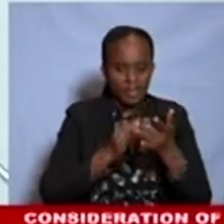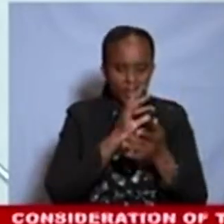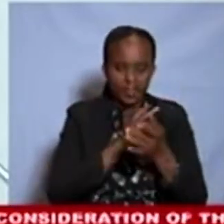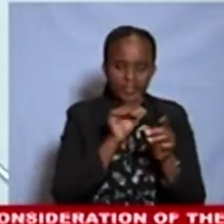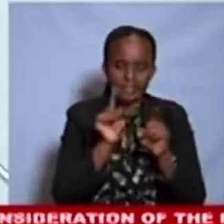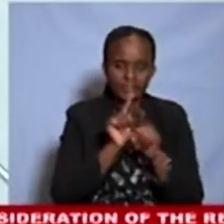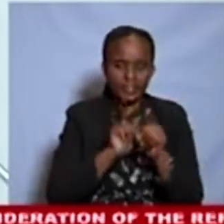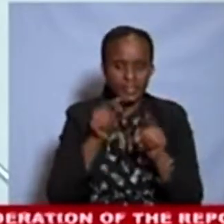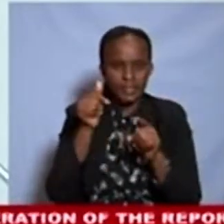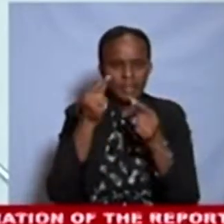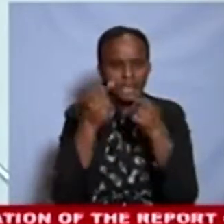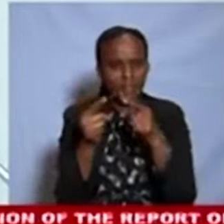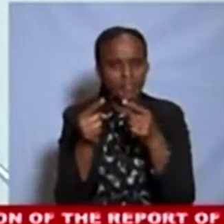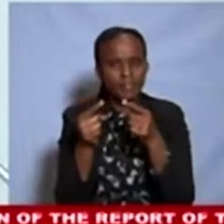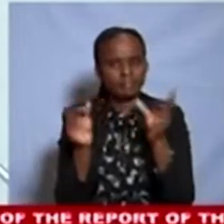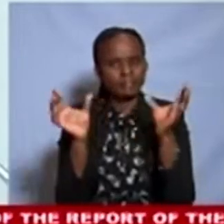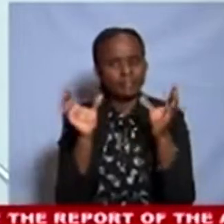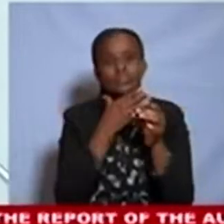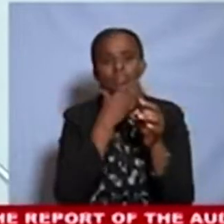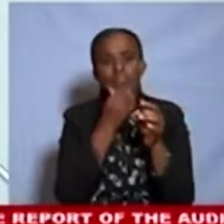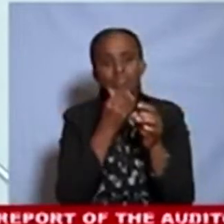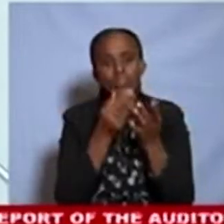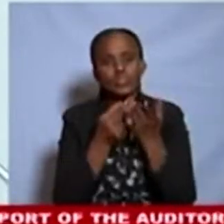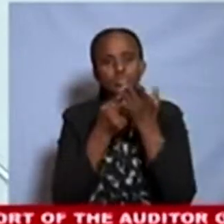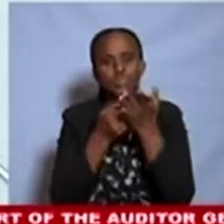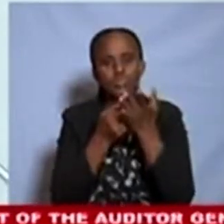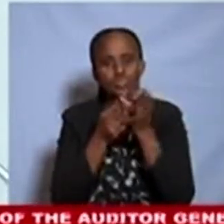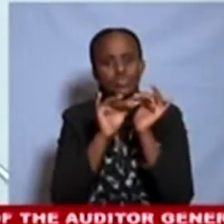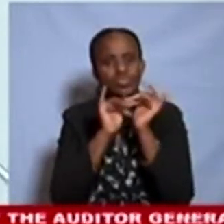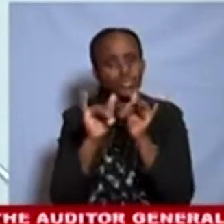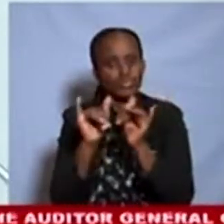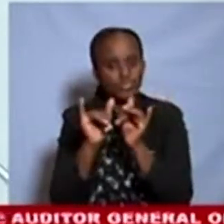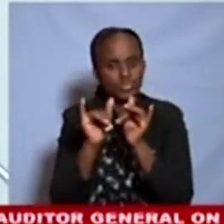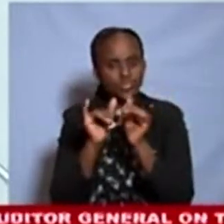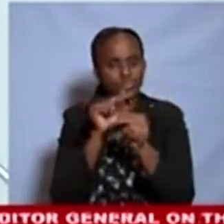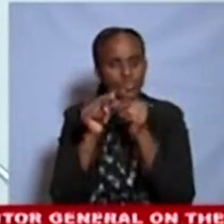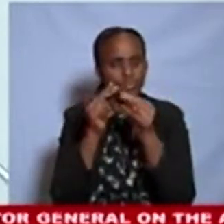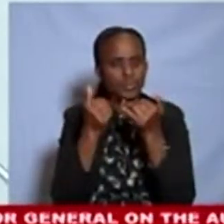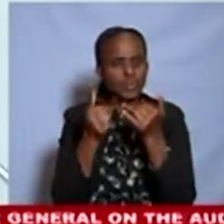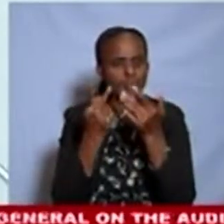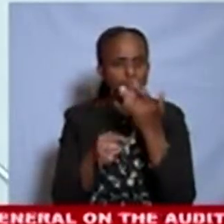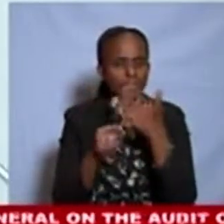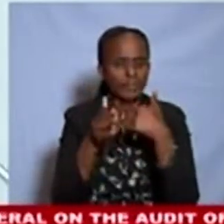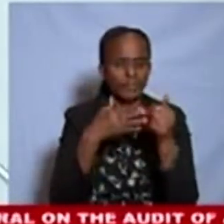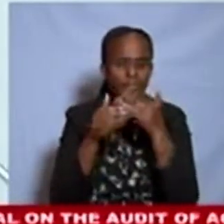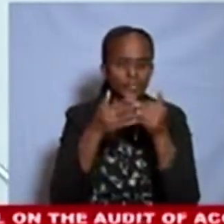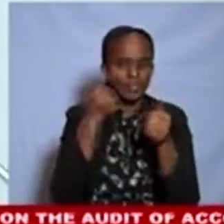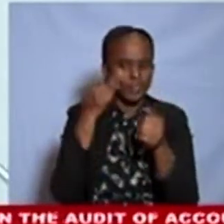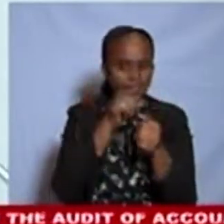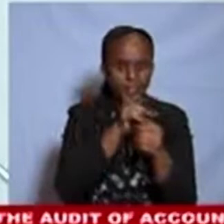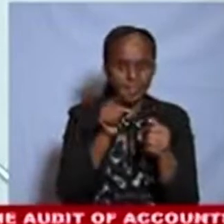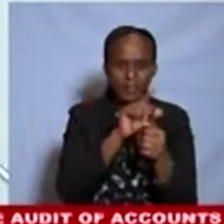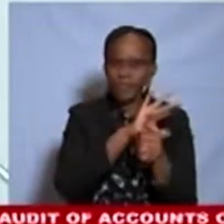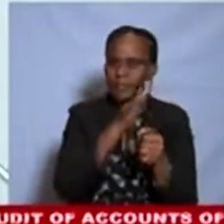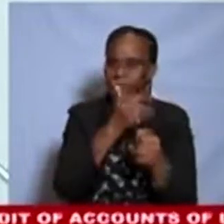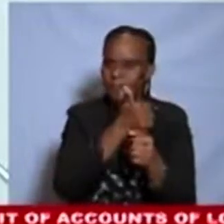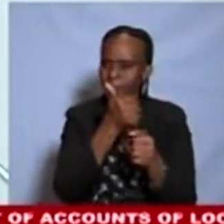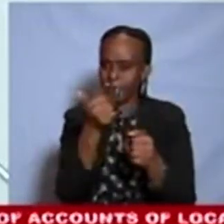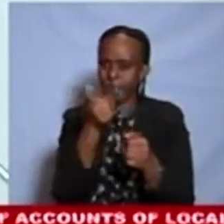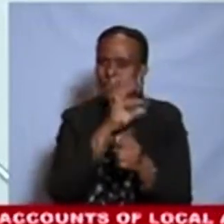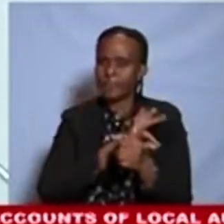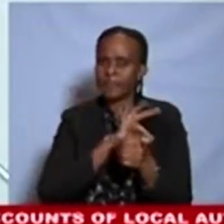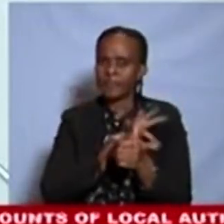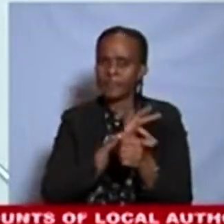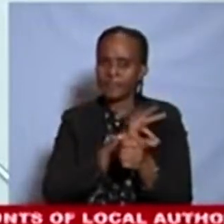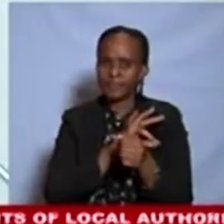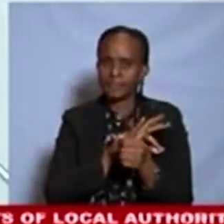and it happens that the commission recommends that he stays, it means that it's easy for you to give him the other part of the salary